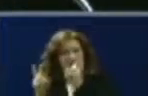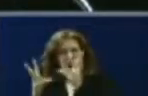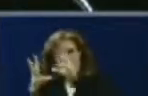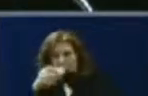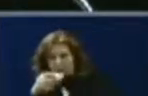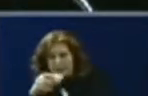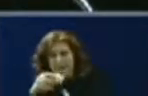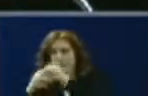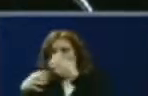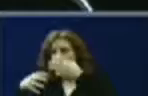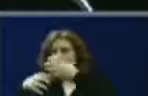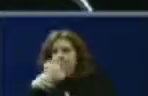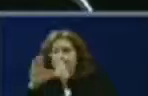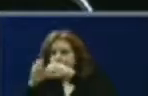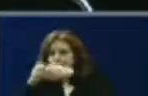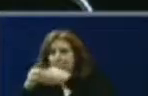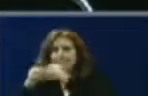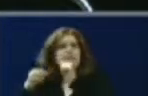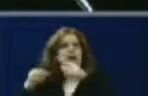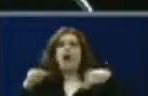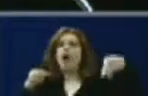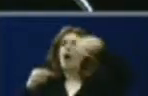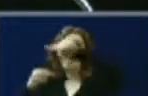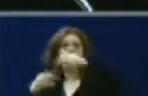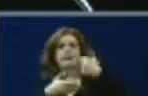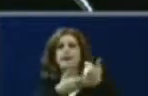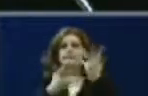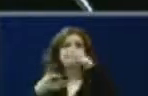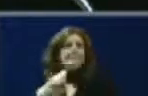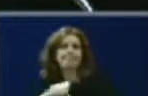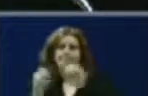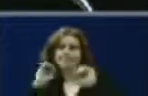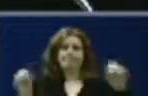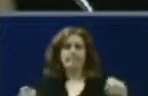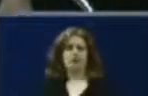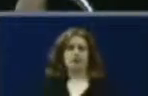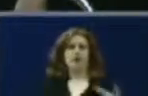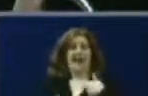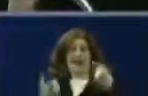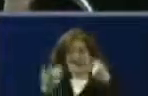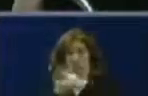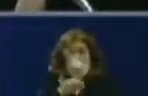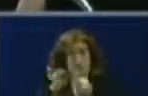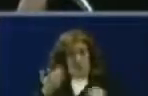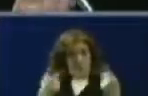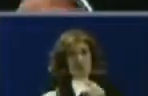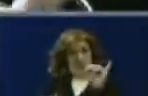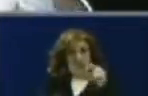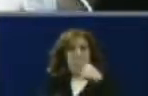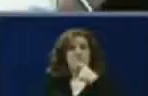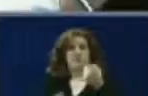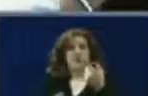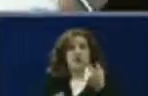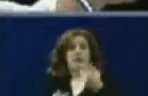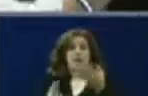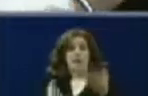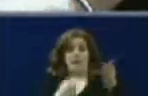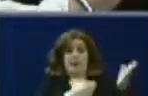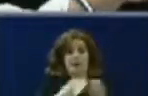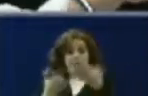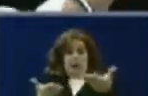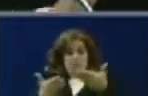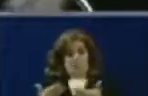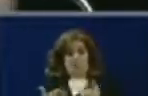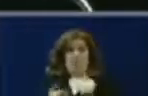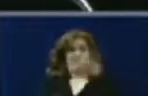outside. And as a result of that, we were presented with a report or with a plan saying, here's a plan, vote